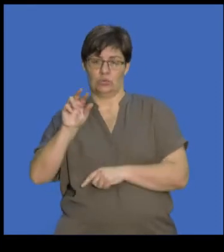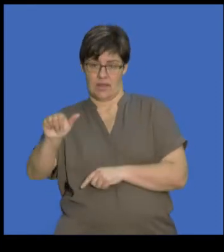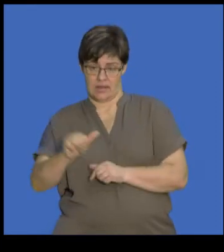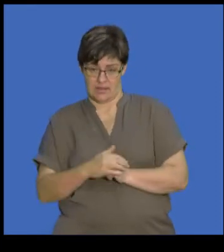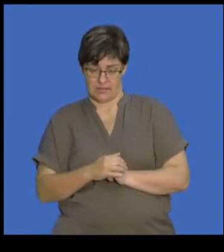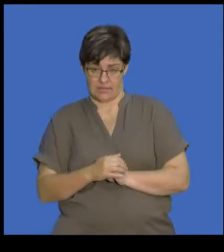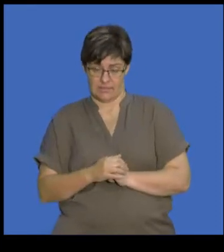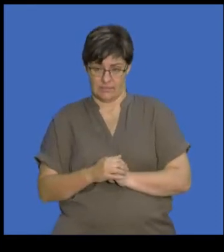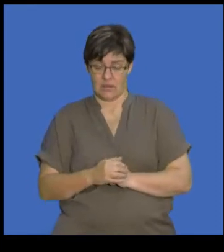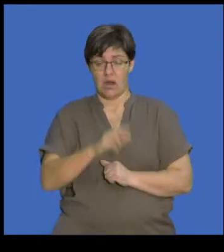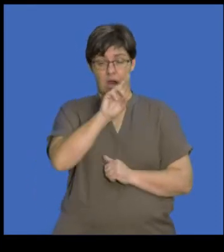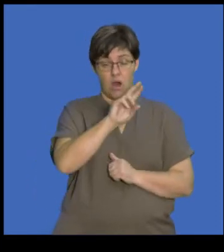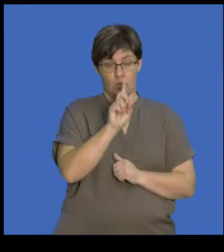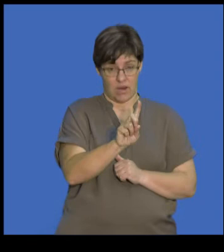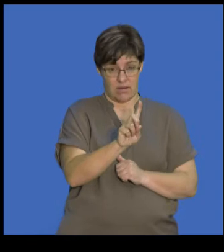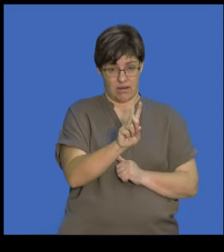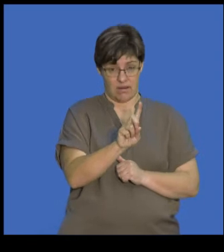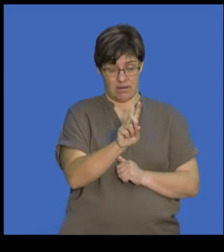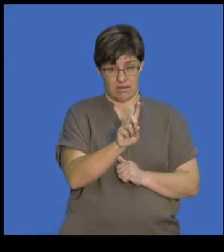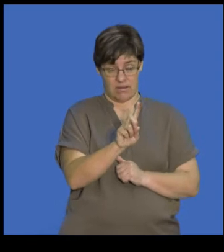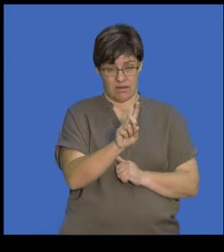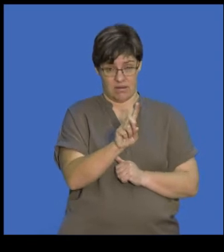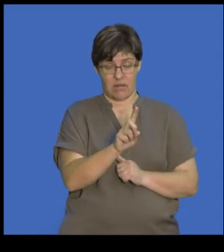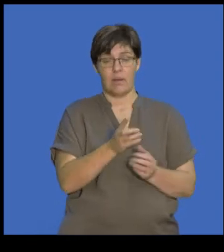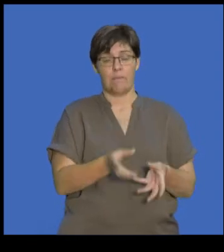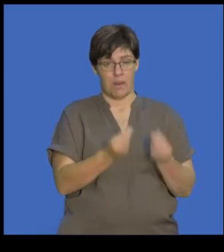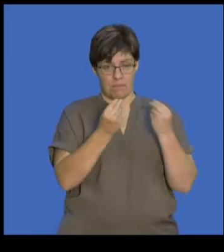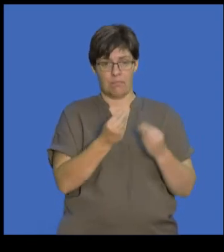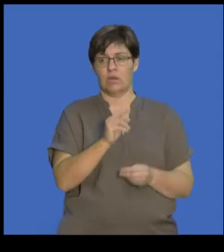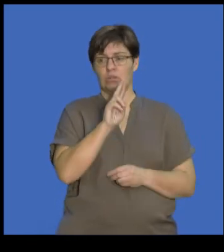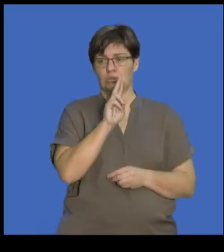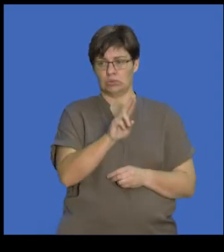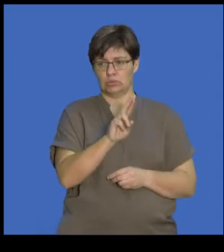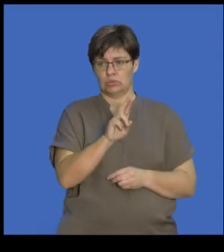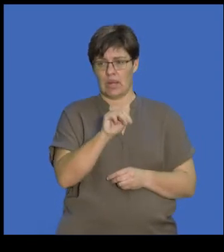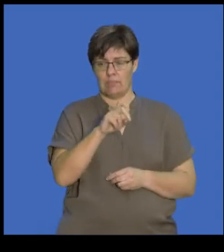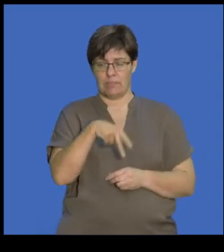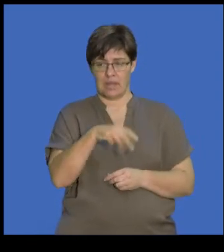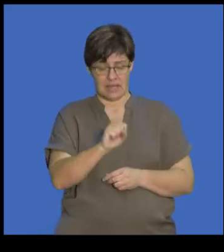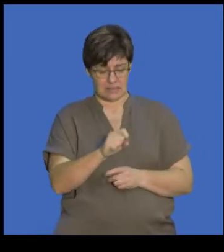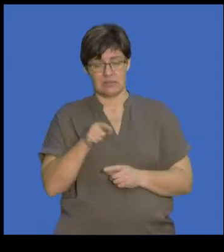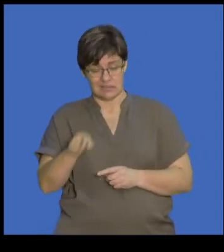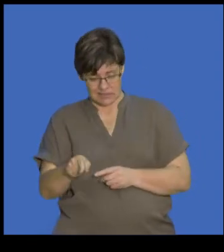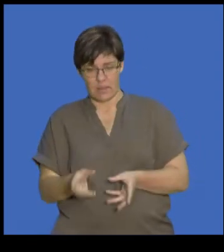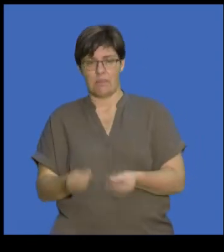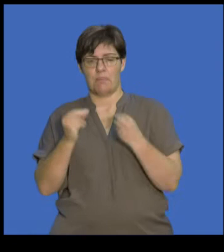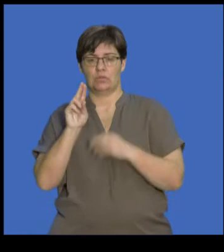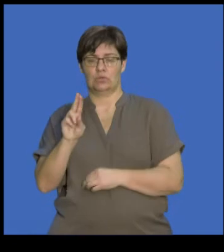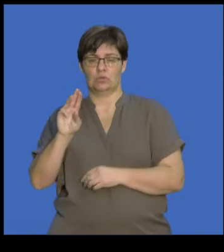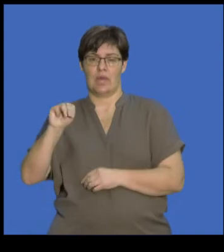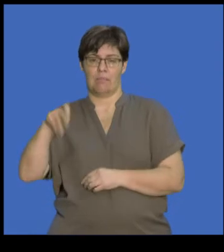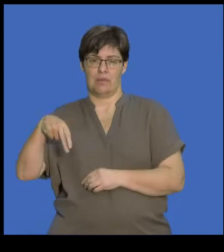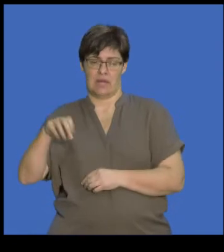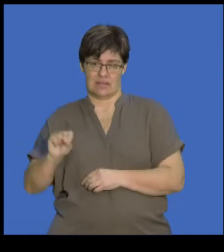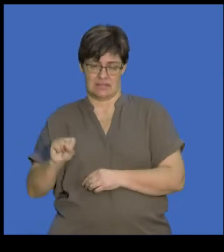R1 gets 2 amperes while R2 gets 2 amperes. Why is it so? Because all the